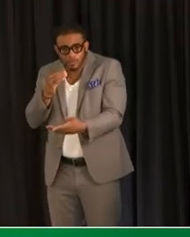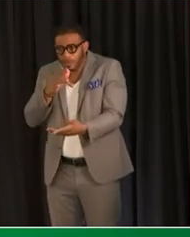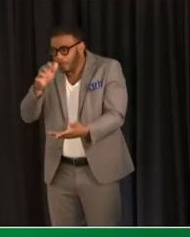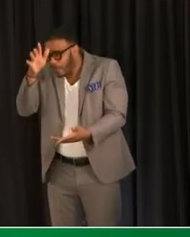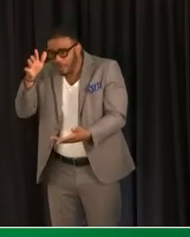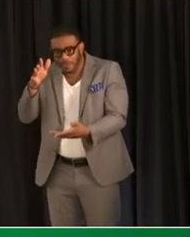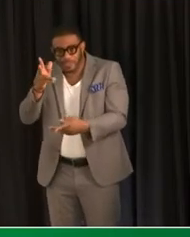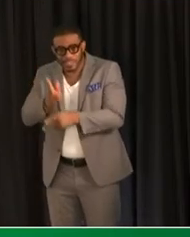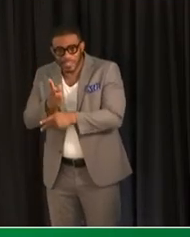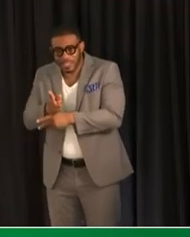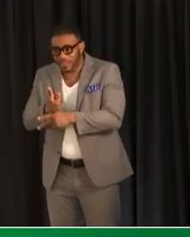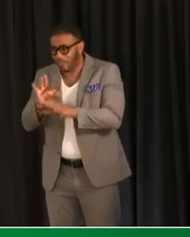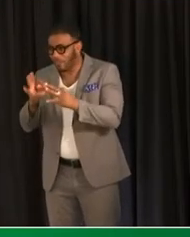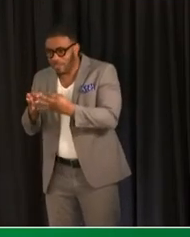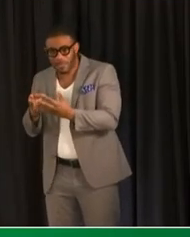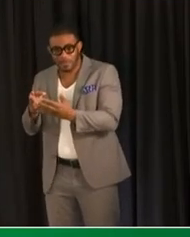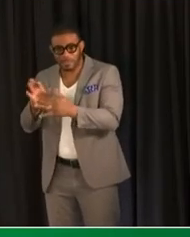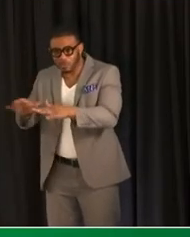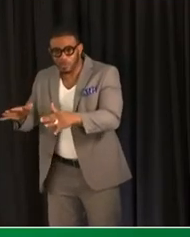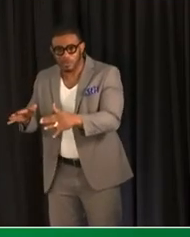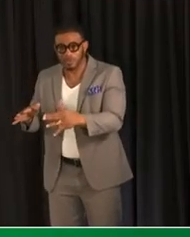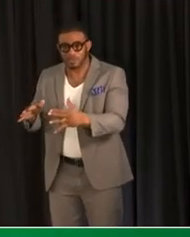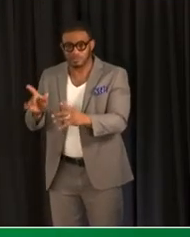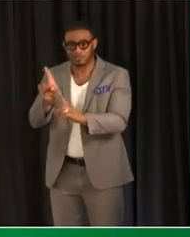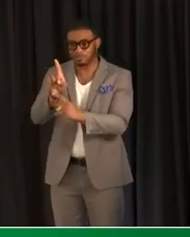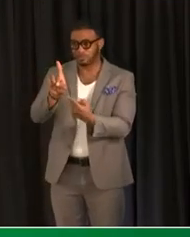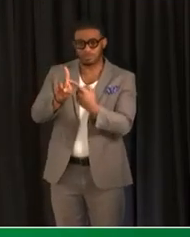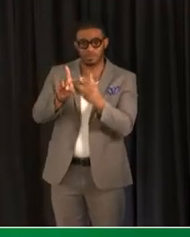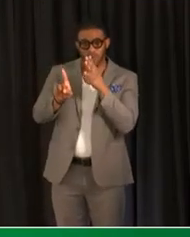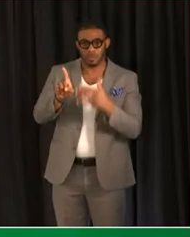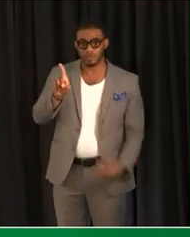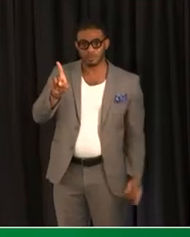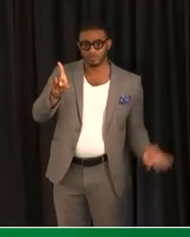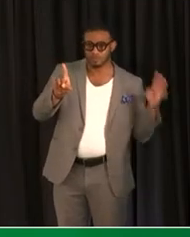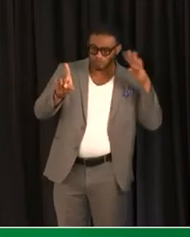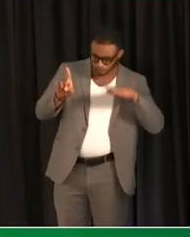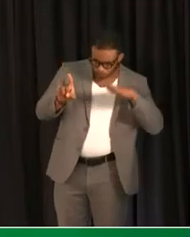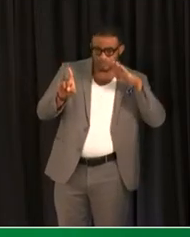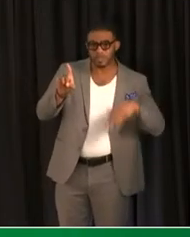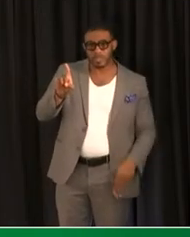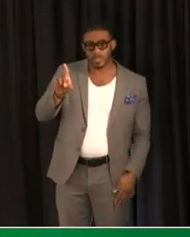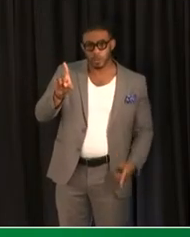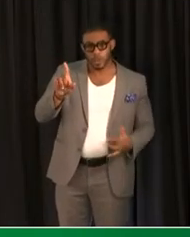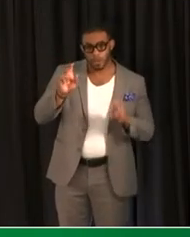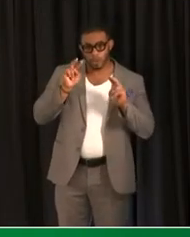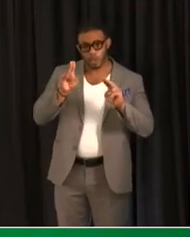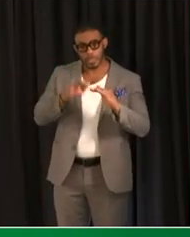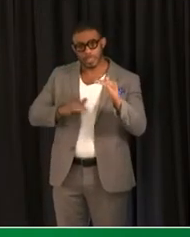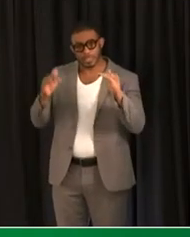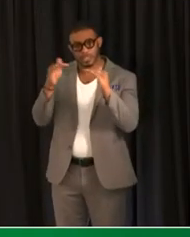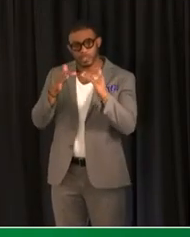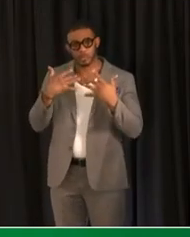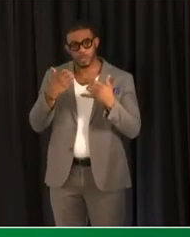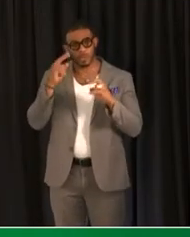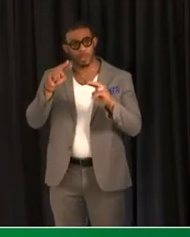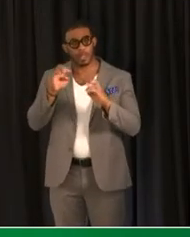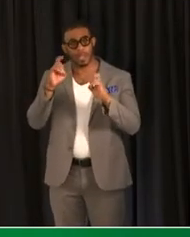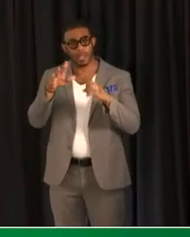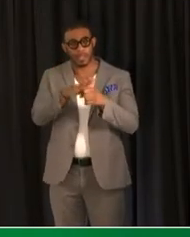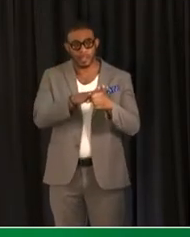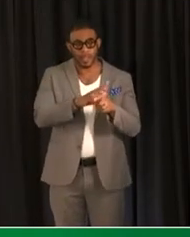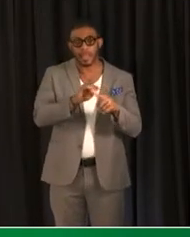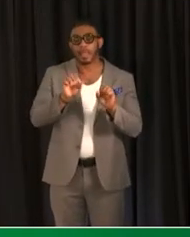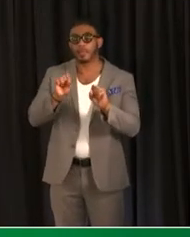of their parents, taking care of their children. And so, we have to look at a just recovery, including our education